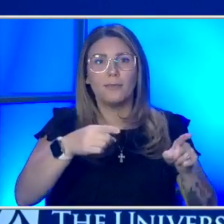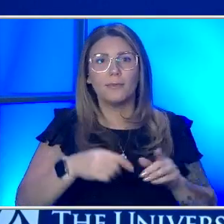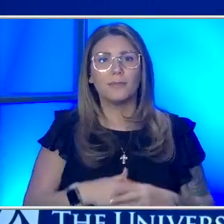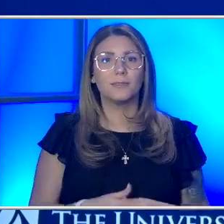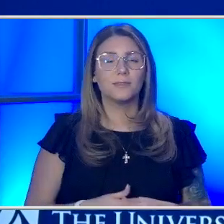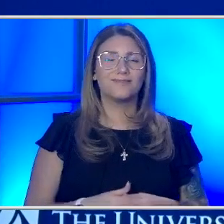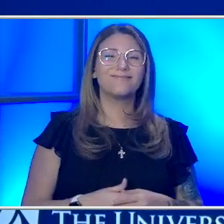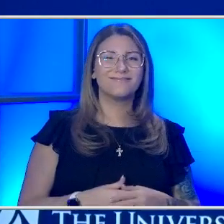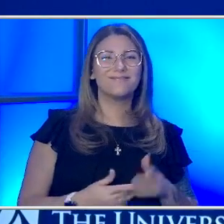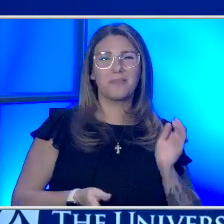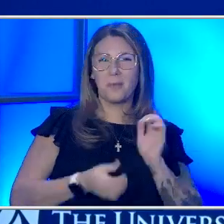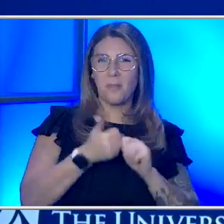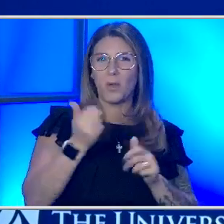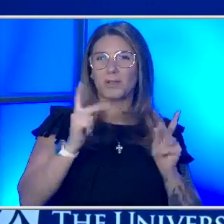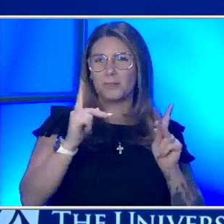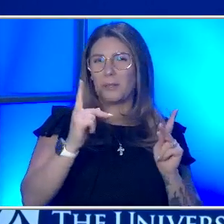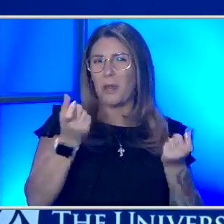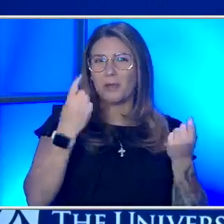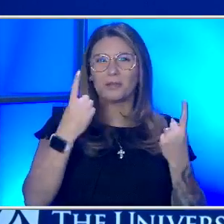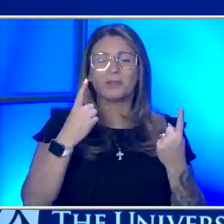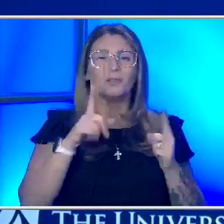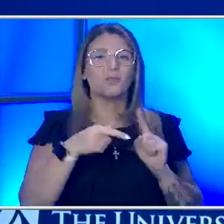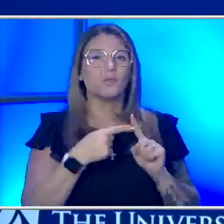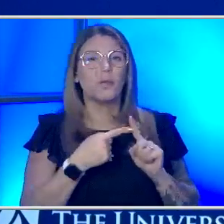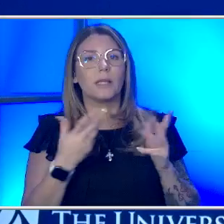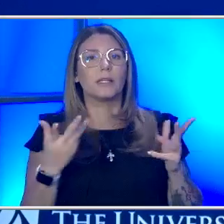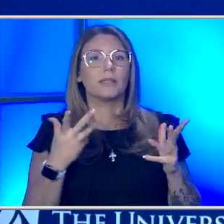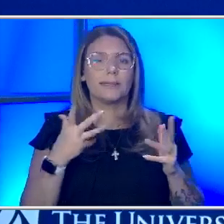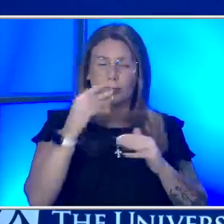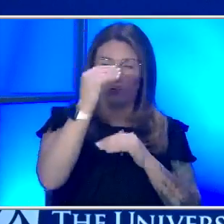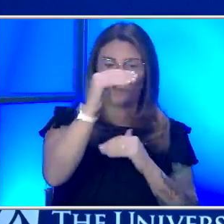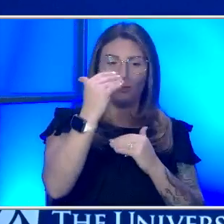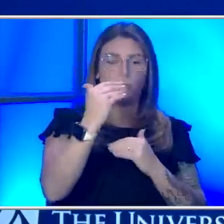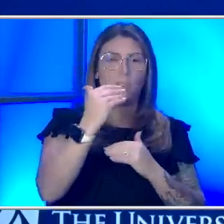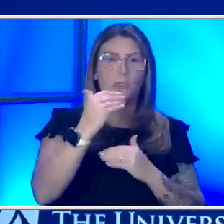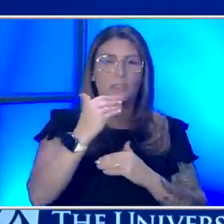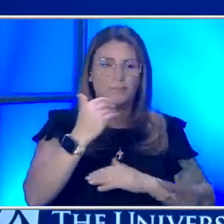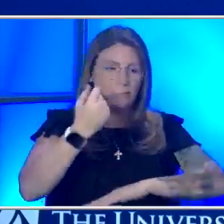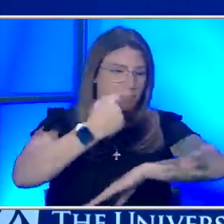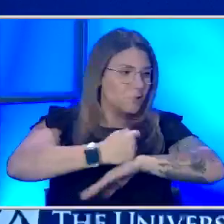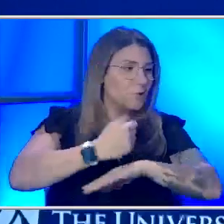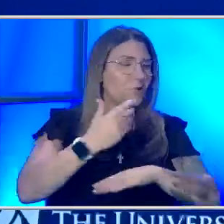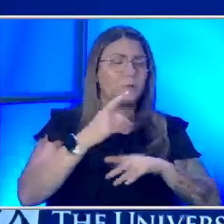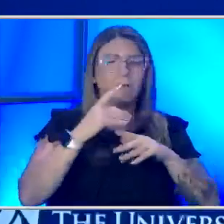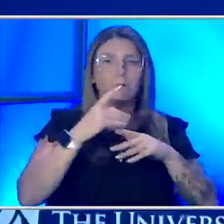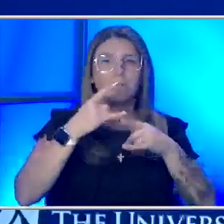height, especially when there were restrictions, lockdowns, there were masking, there were